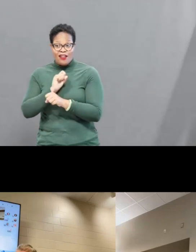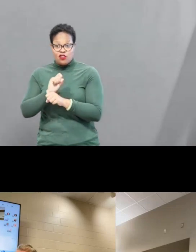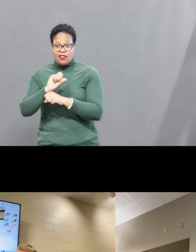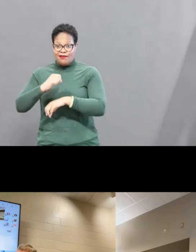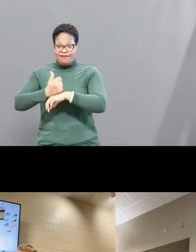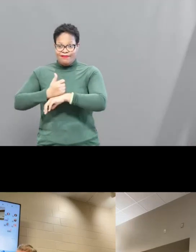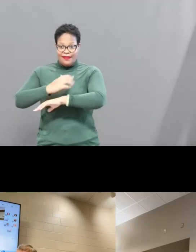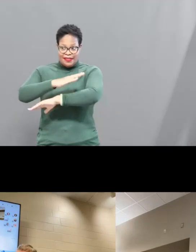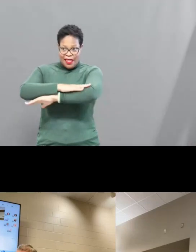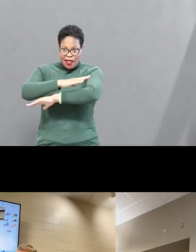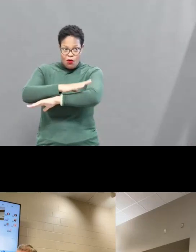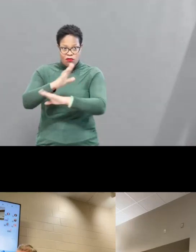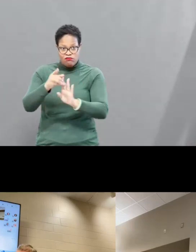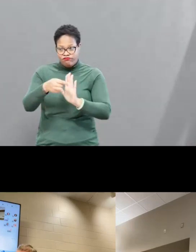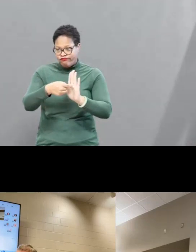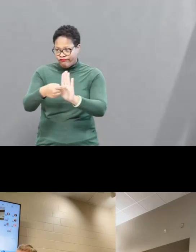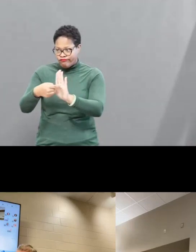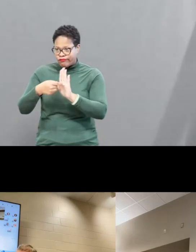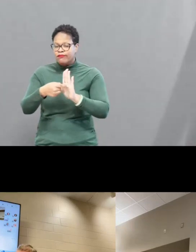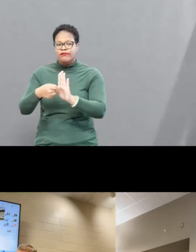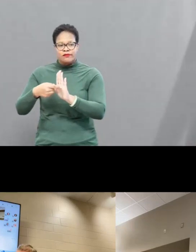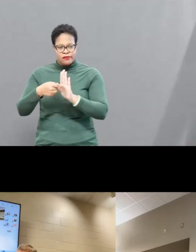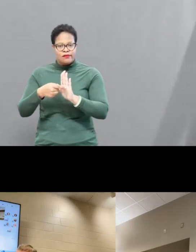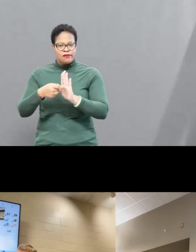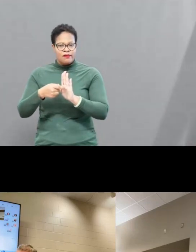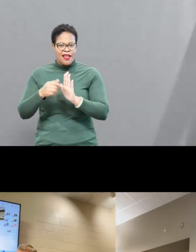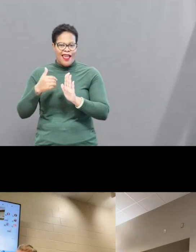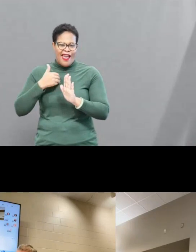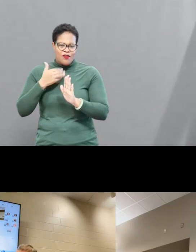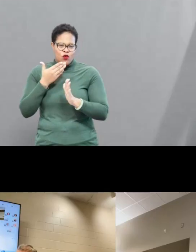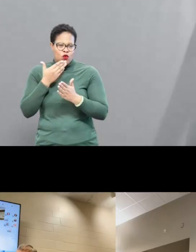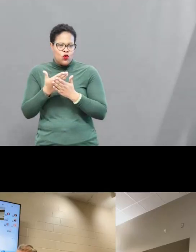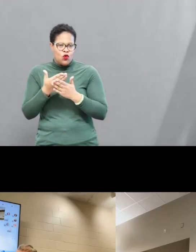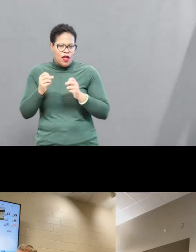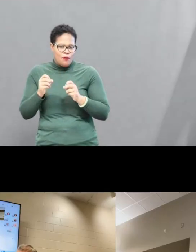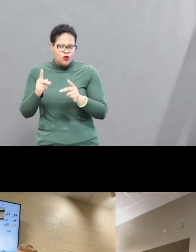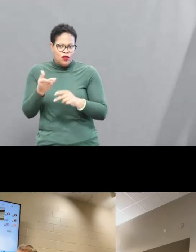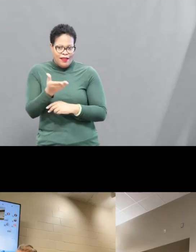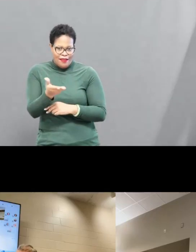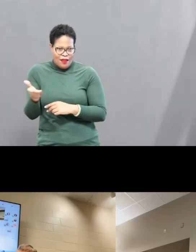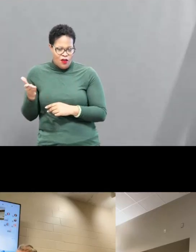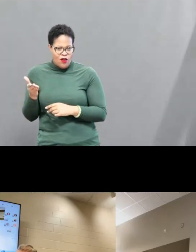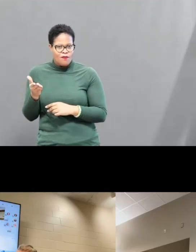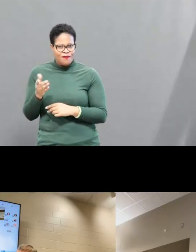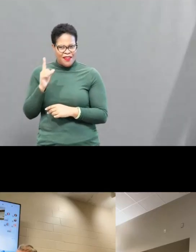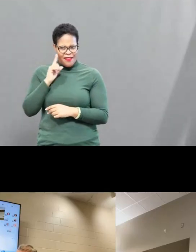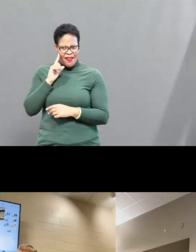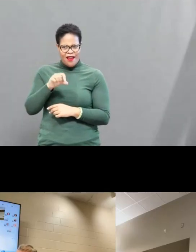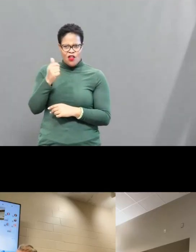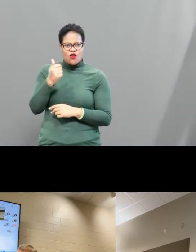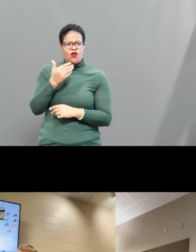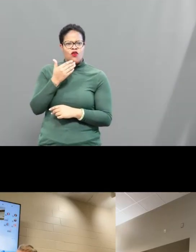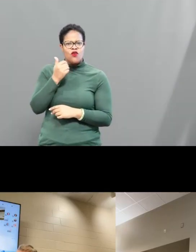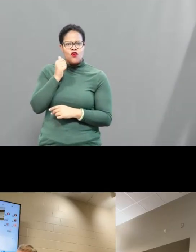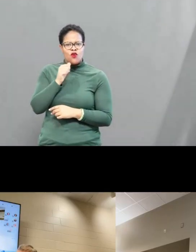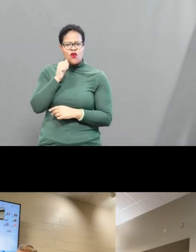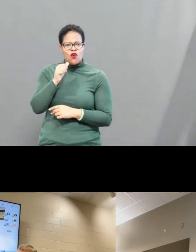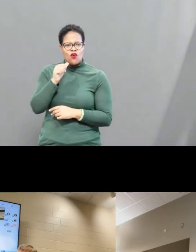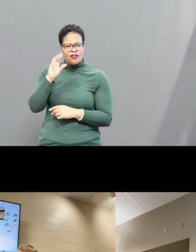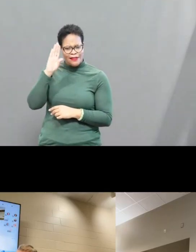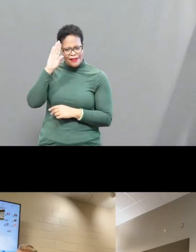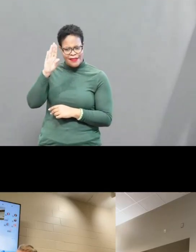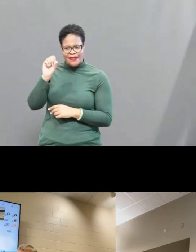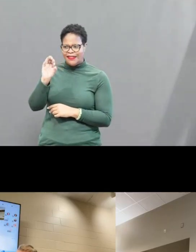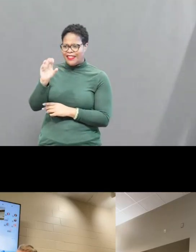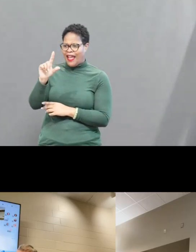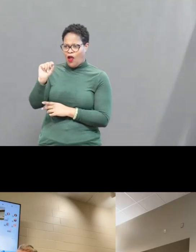some table displays and just having, a good opportunity. We have, I think there's a Girl Scouts group that's